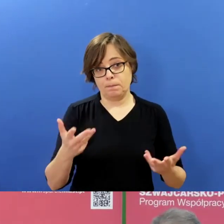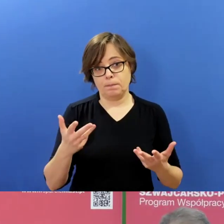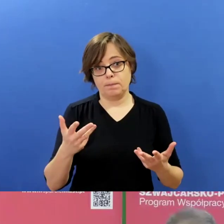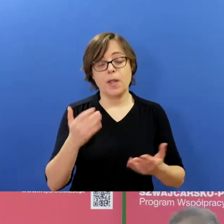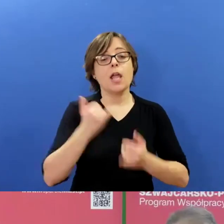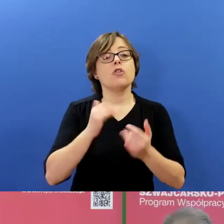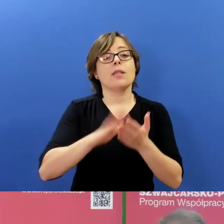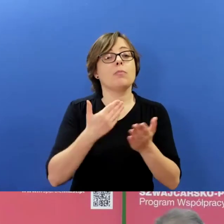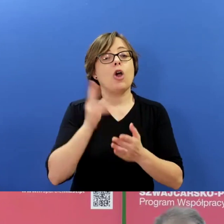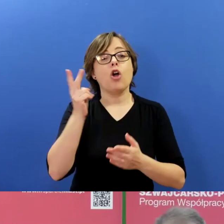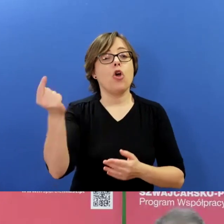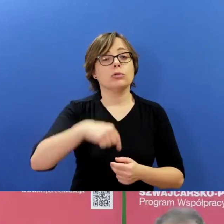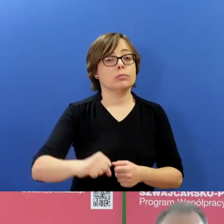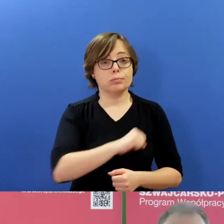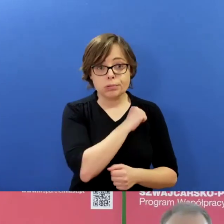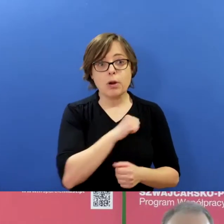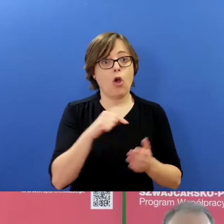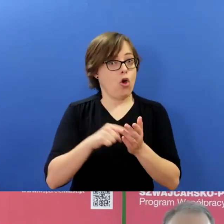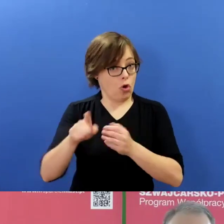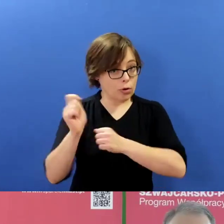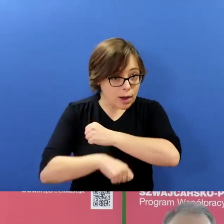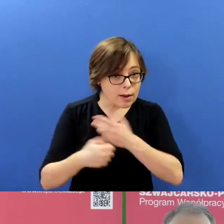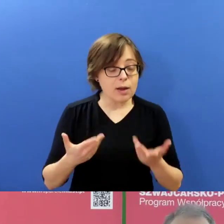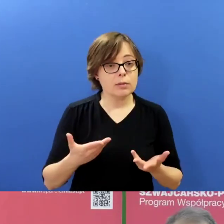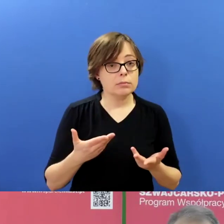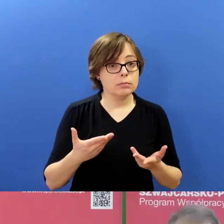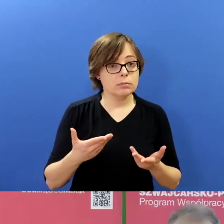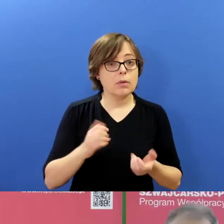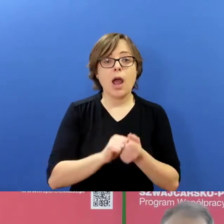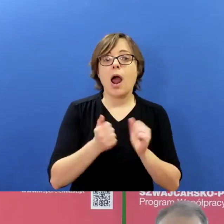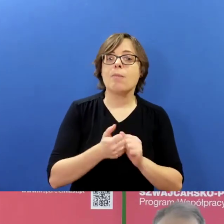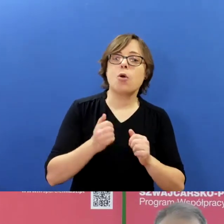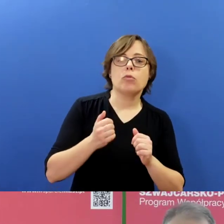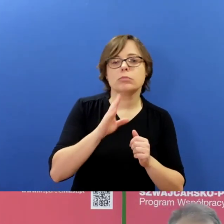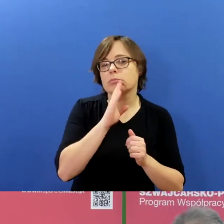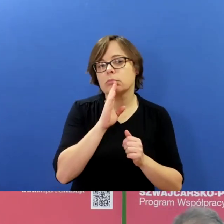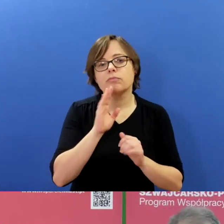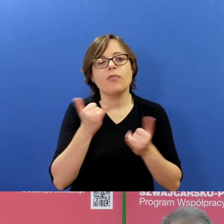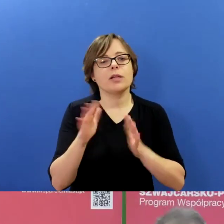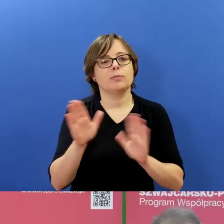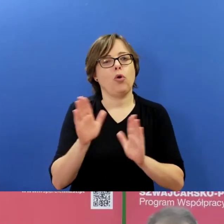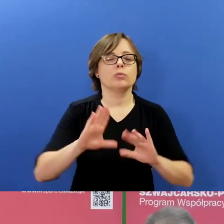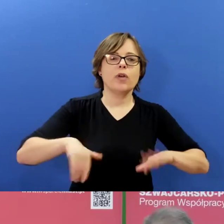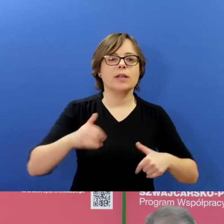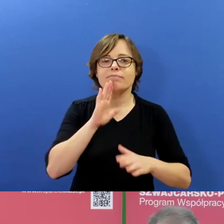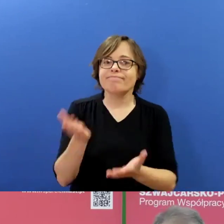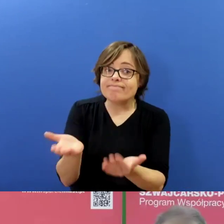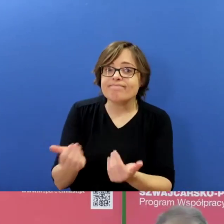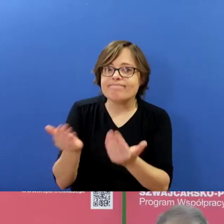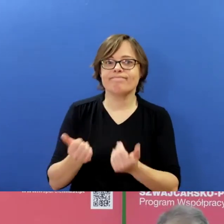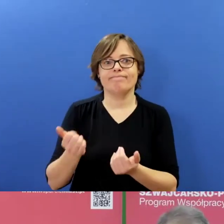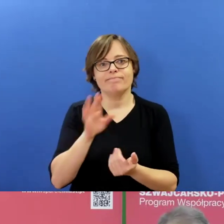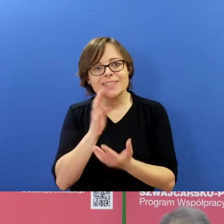the lack of engagement, is it punished somehow? Is it encouraged to turn up, to use